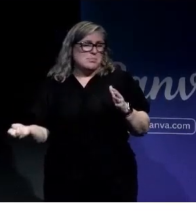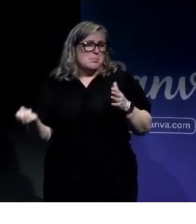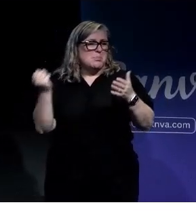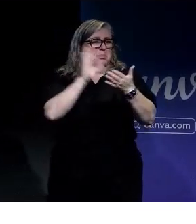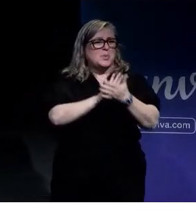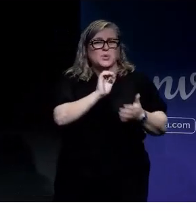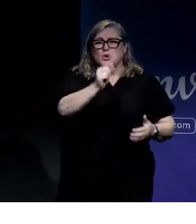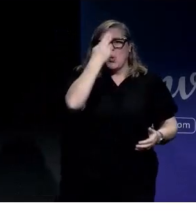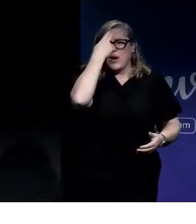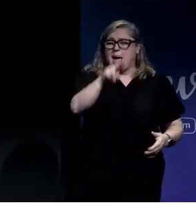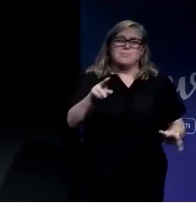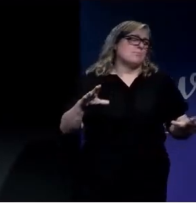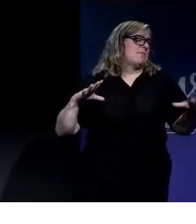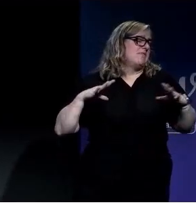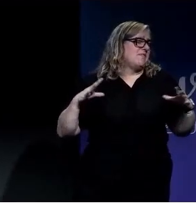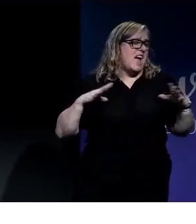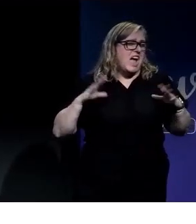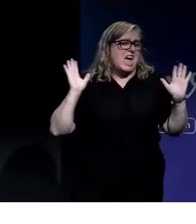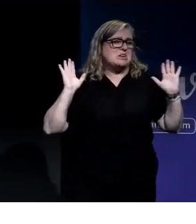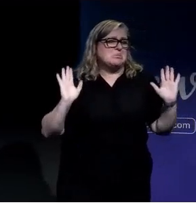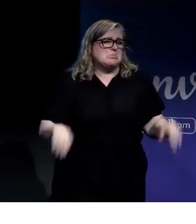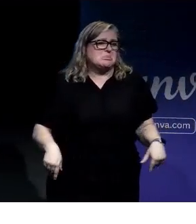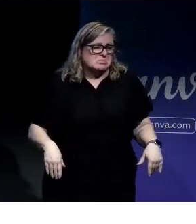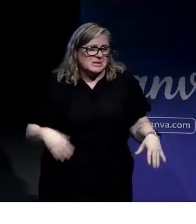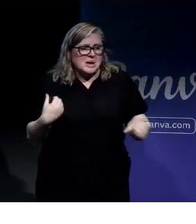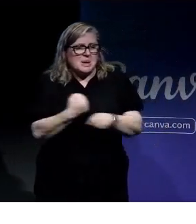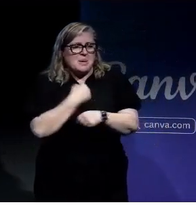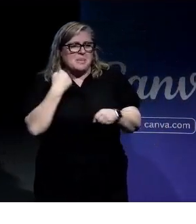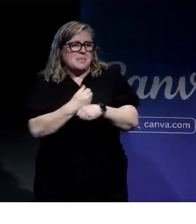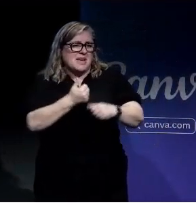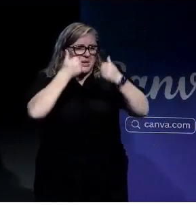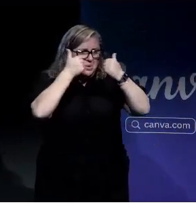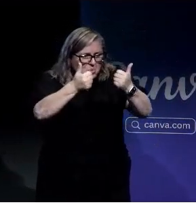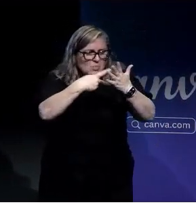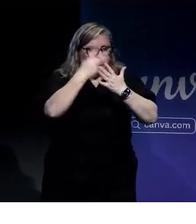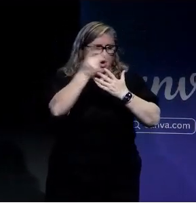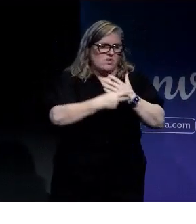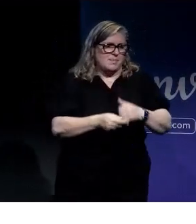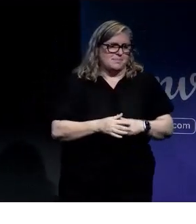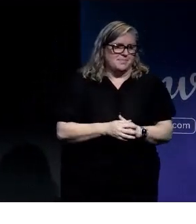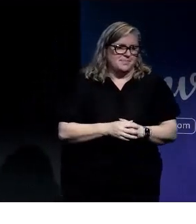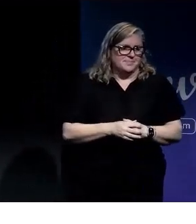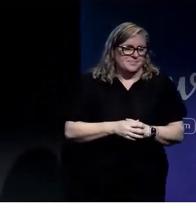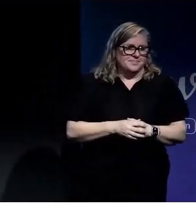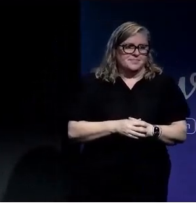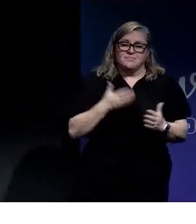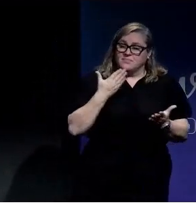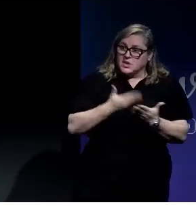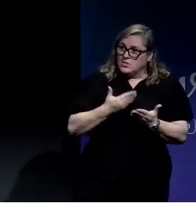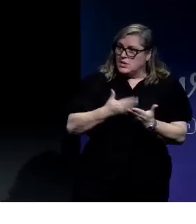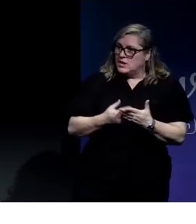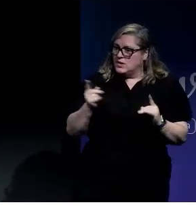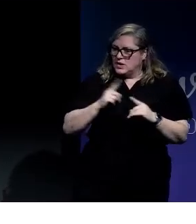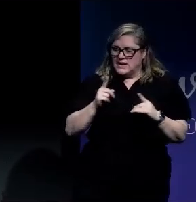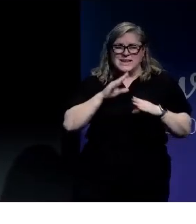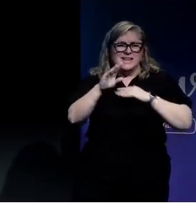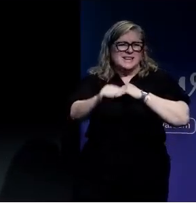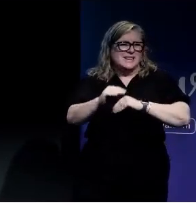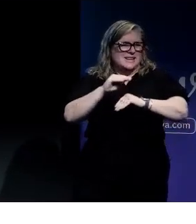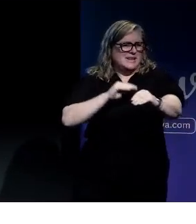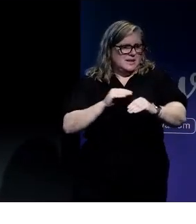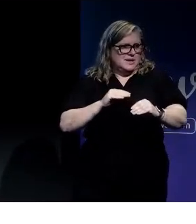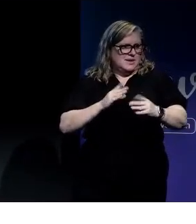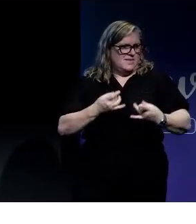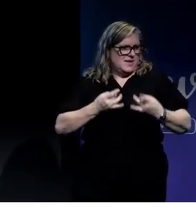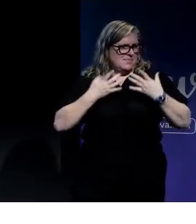on, that's perfectly fine with me. Go create a good program. I just recommend you swap out the picture unless you want to